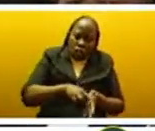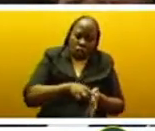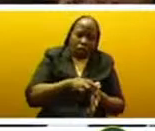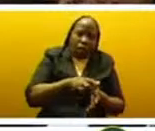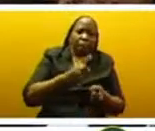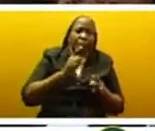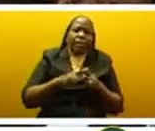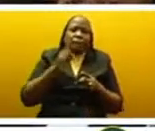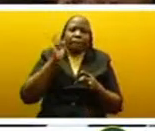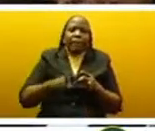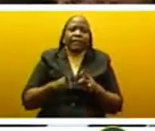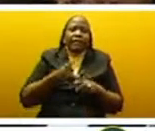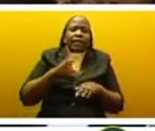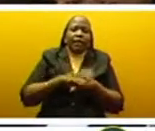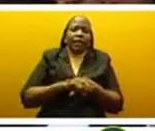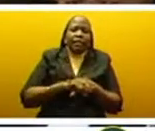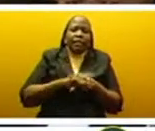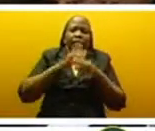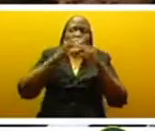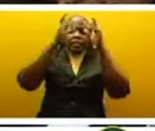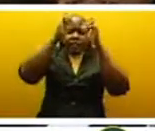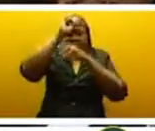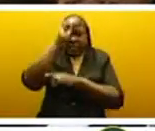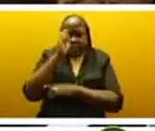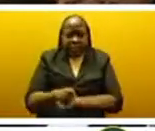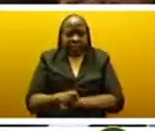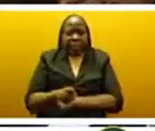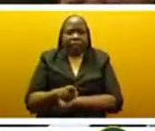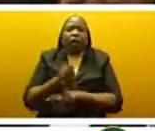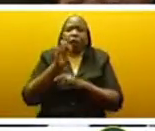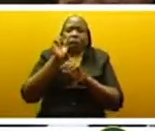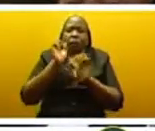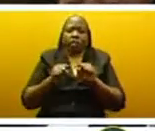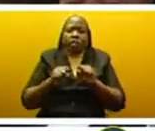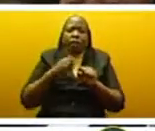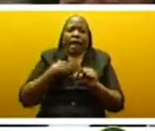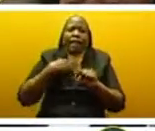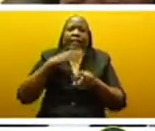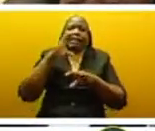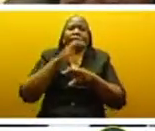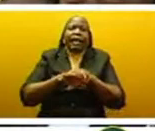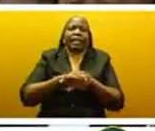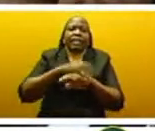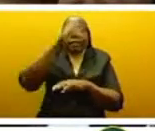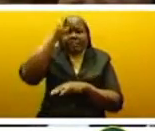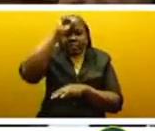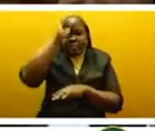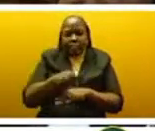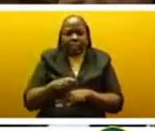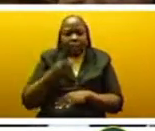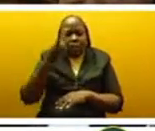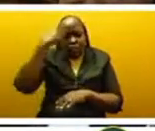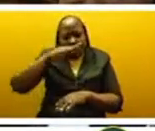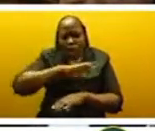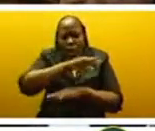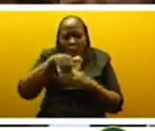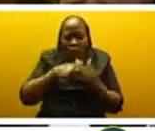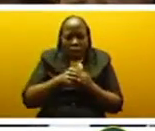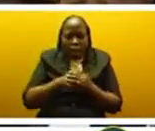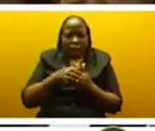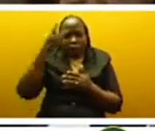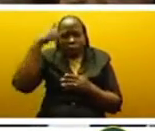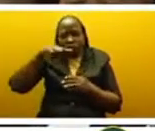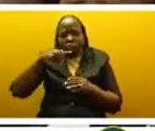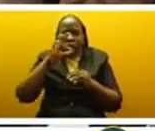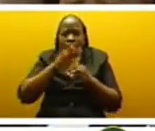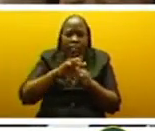justice. That's all we request. Can we have justice for all of us, for the voters? Because the two parties